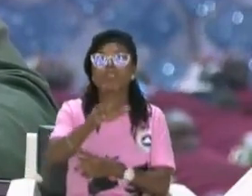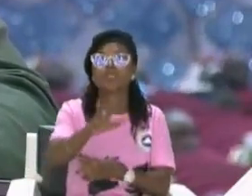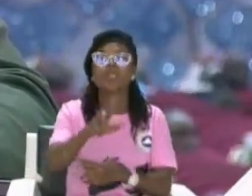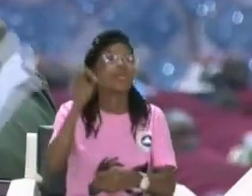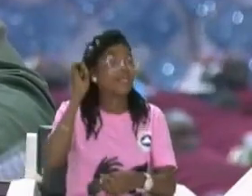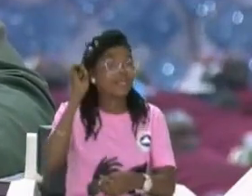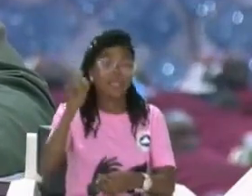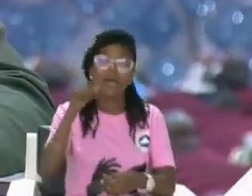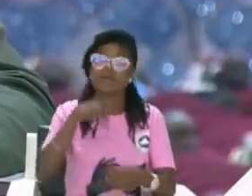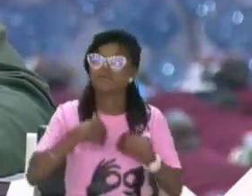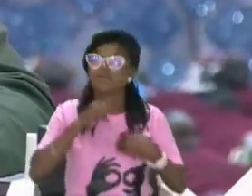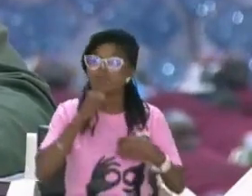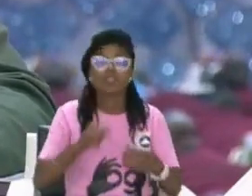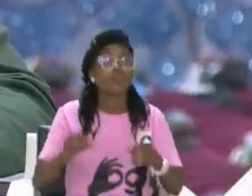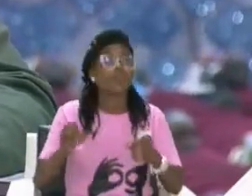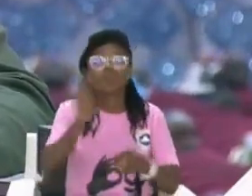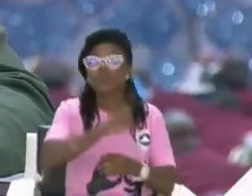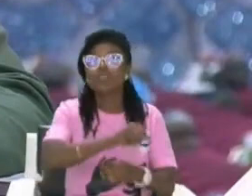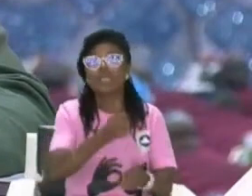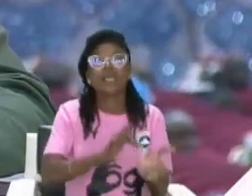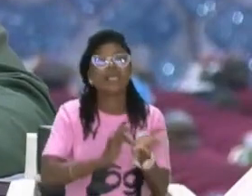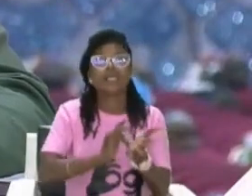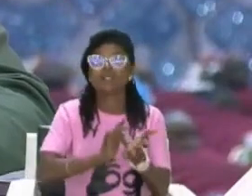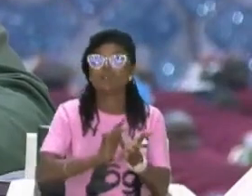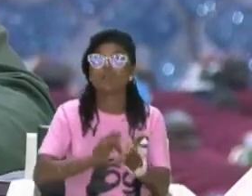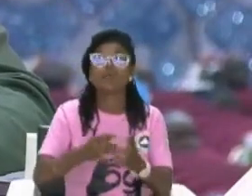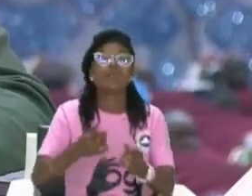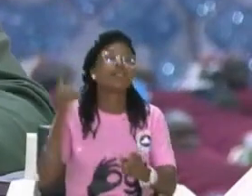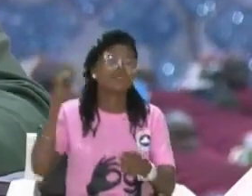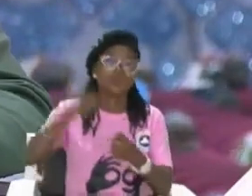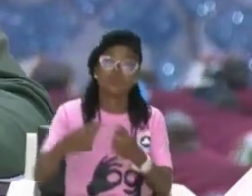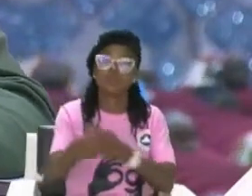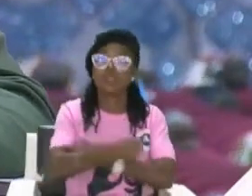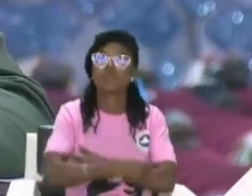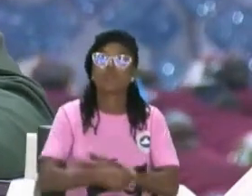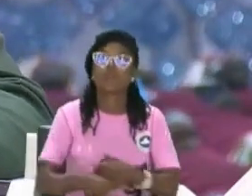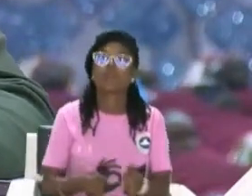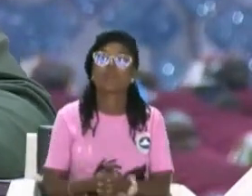medications, and today all pains are gone.